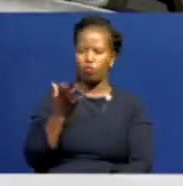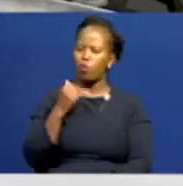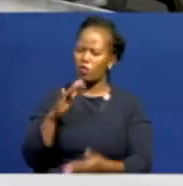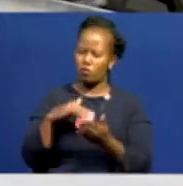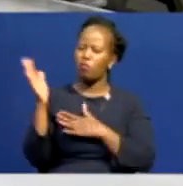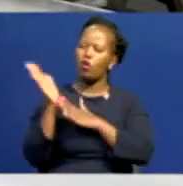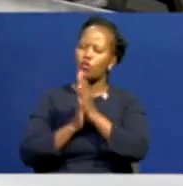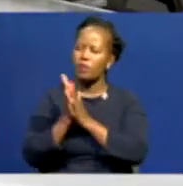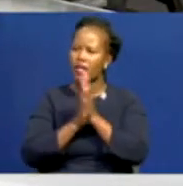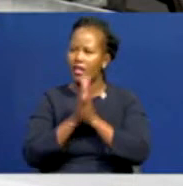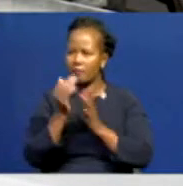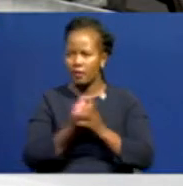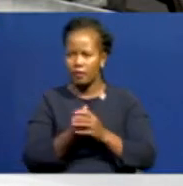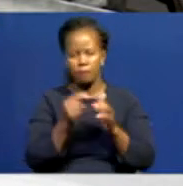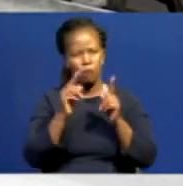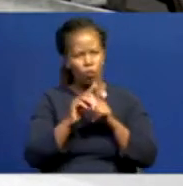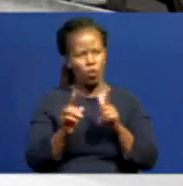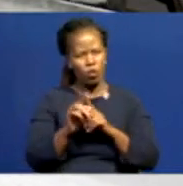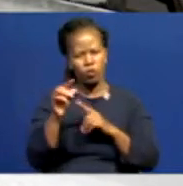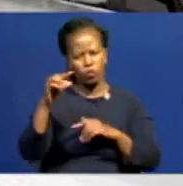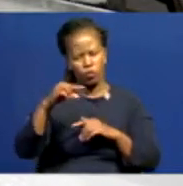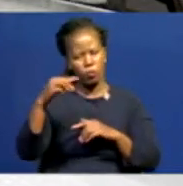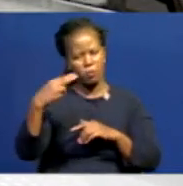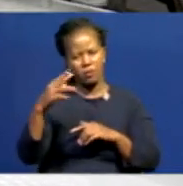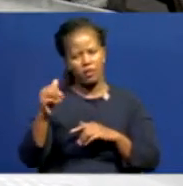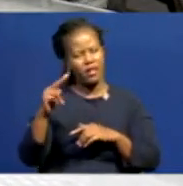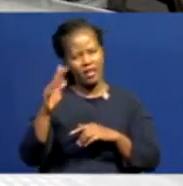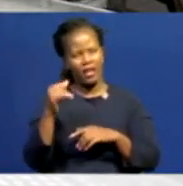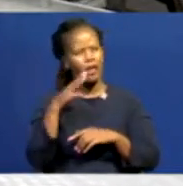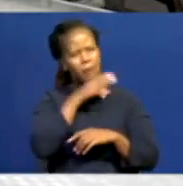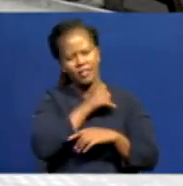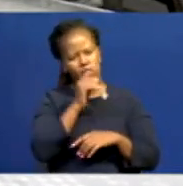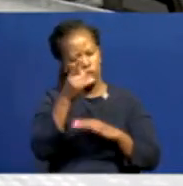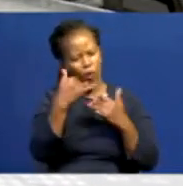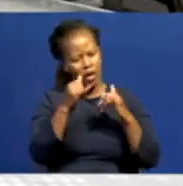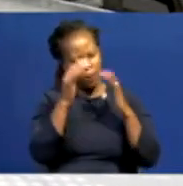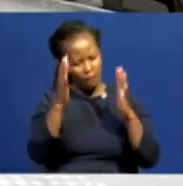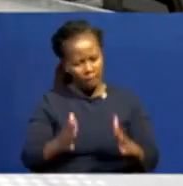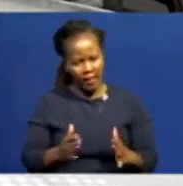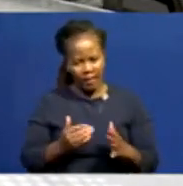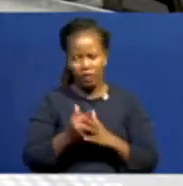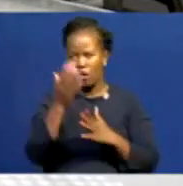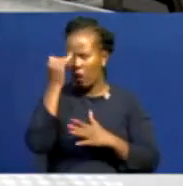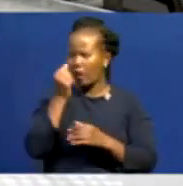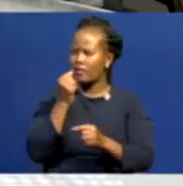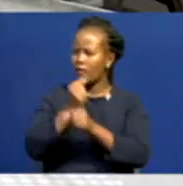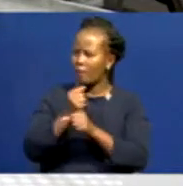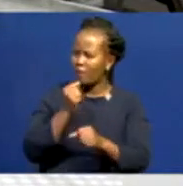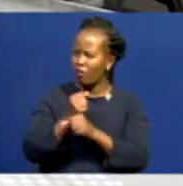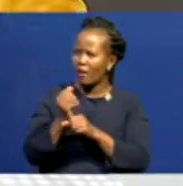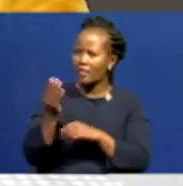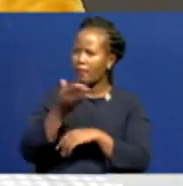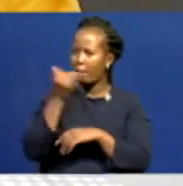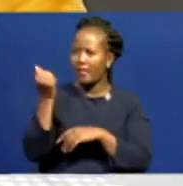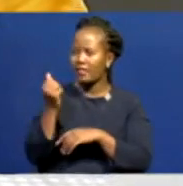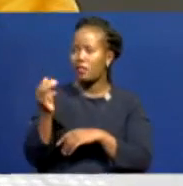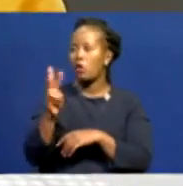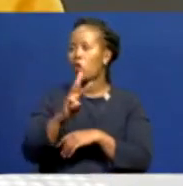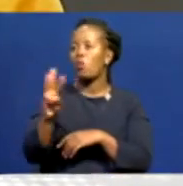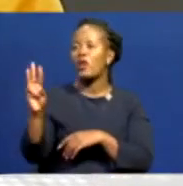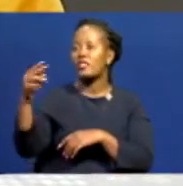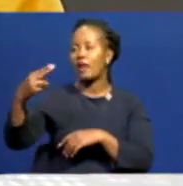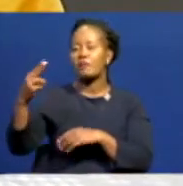that, Ghana missed Kudus badly. Badly, because you look at his performances at West Ham, then all of a sudden he's not in the